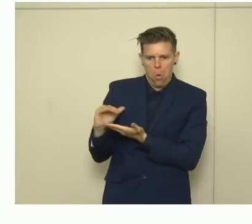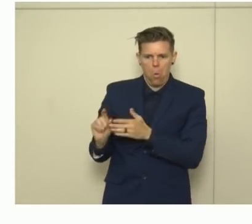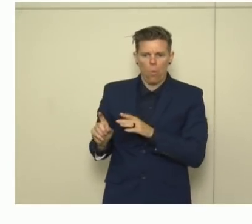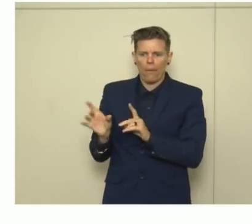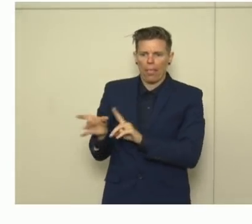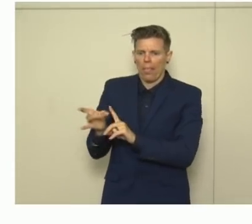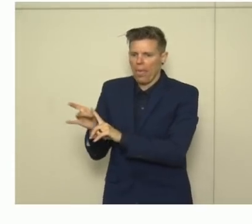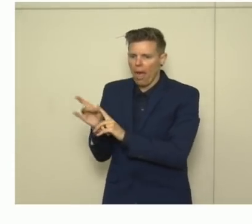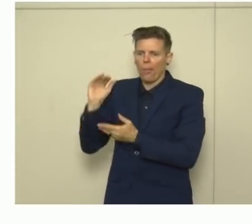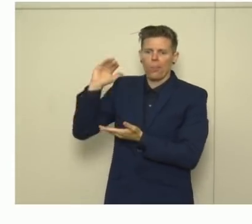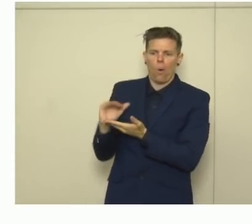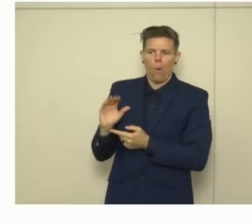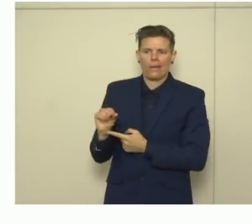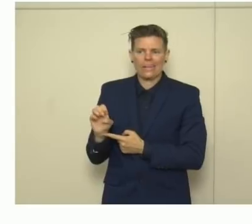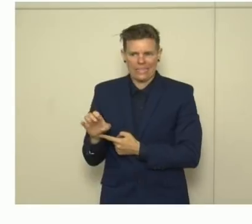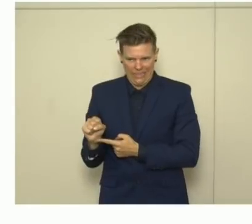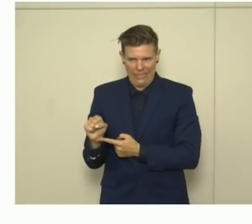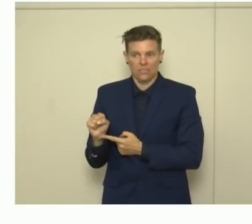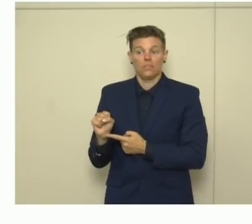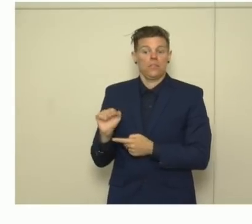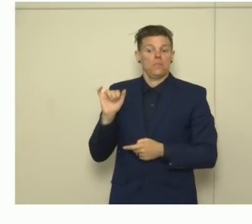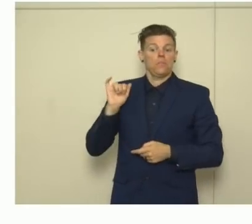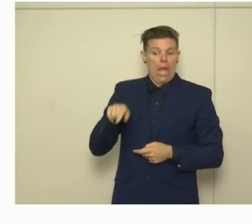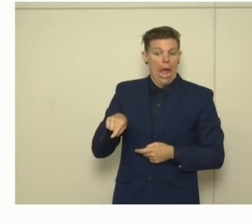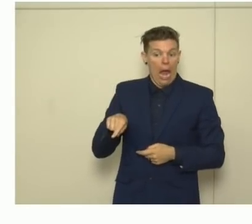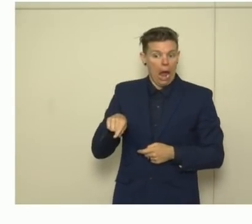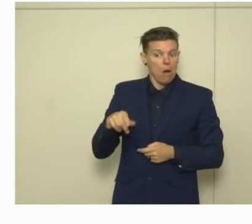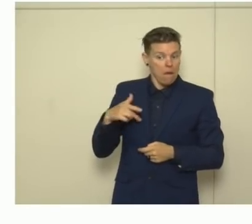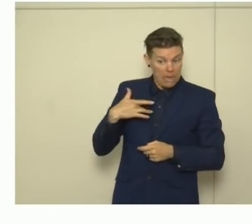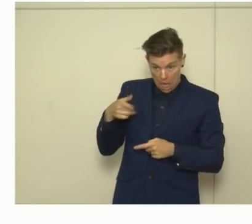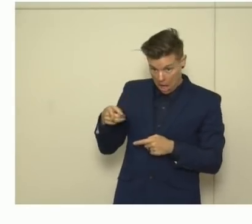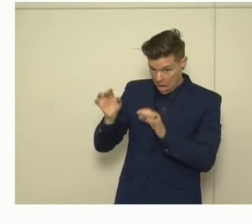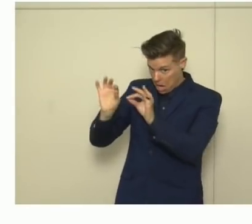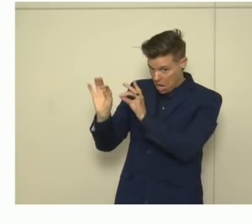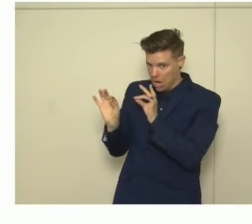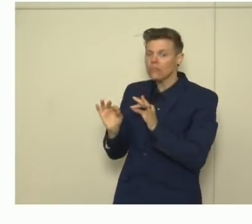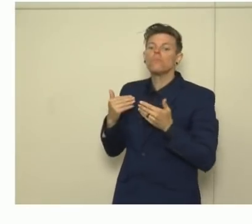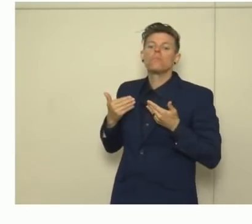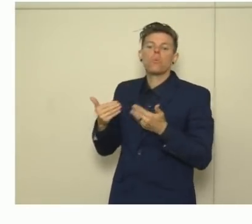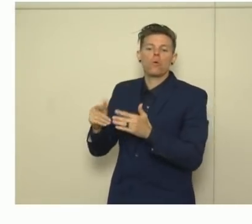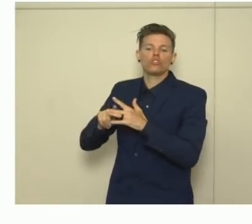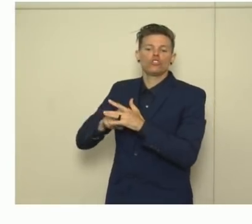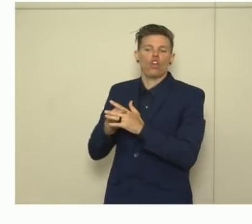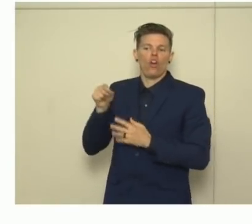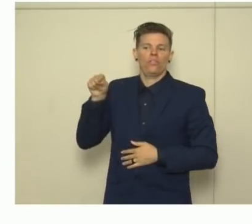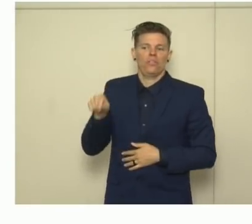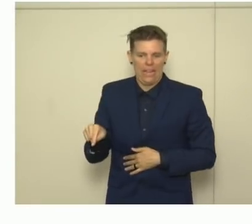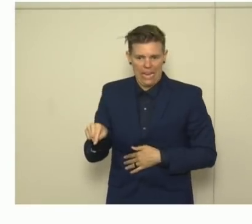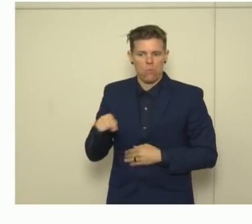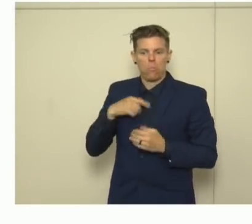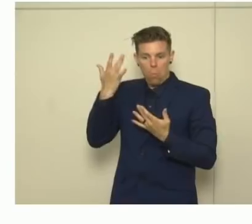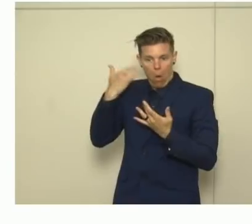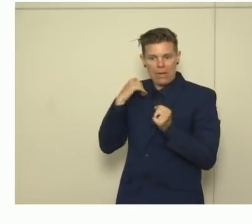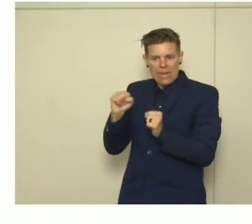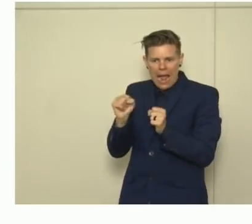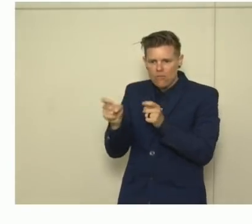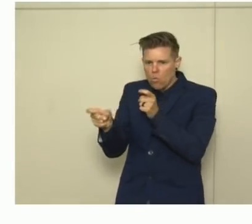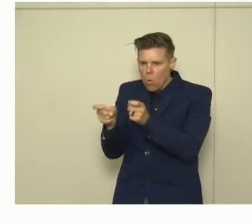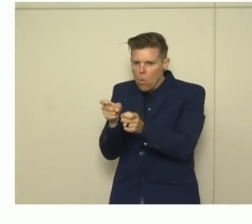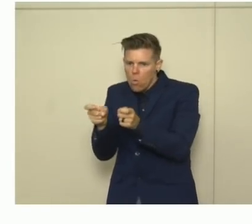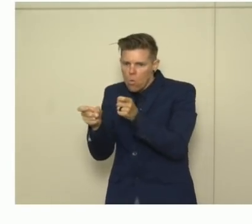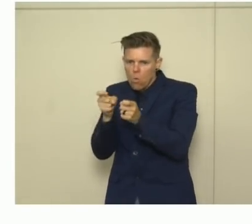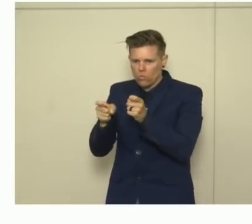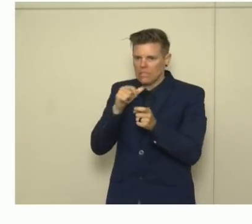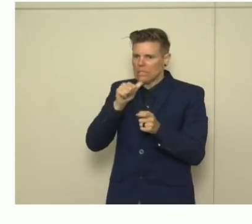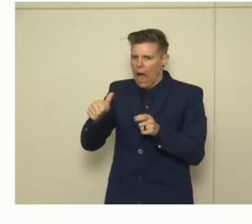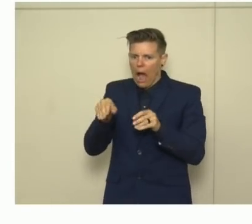building with the virus and spreading it to others gets as low as we can safely make it, so that we don't have to get to a point where